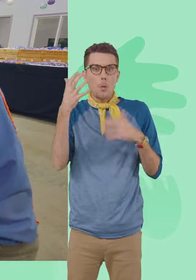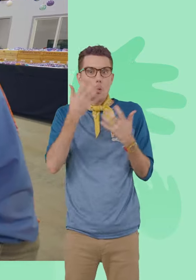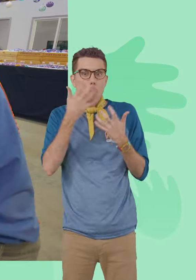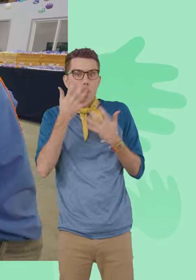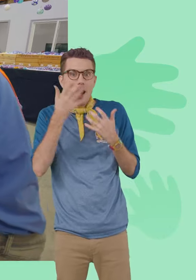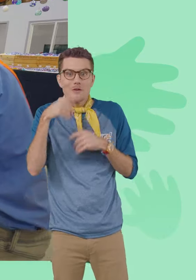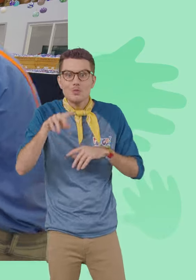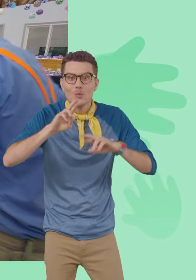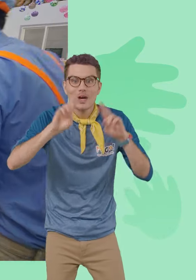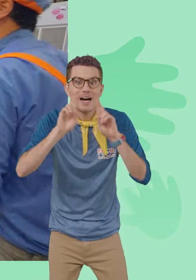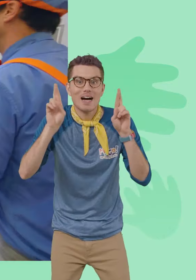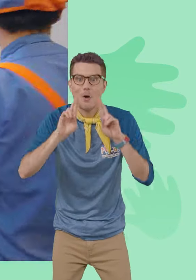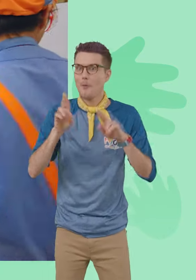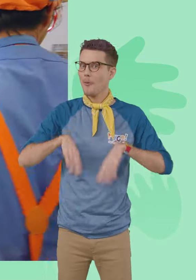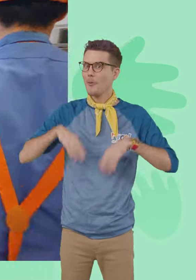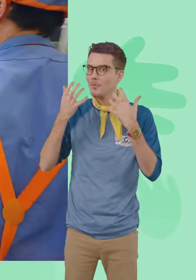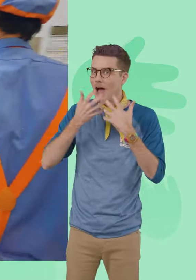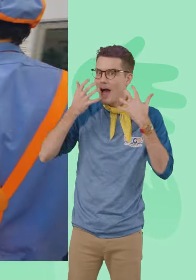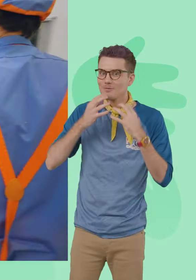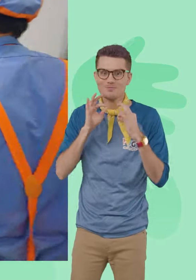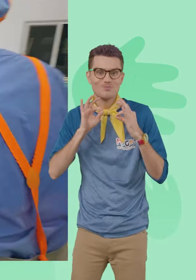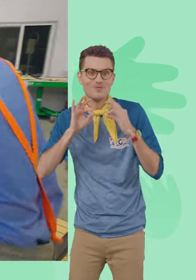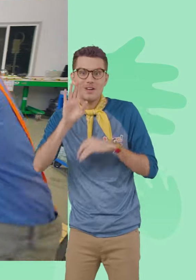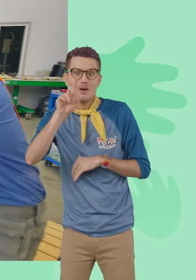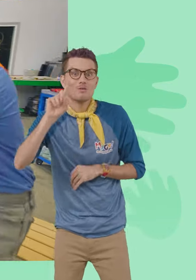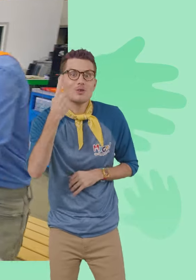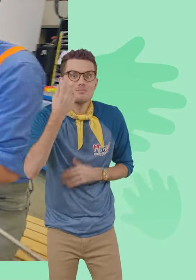Okay, it's ready. Whoa.